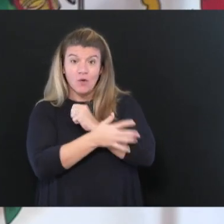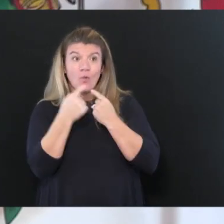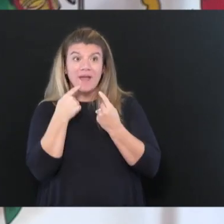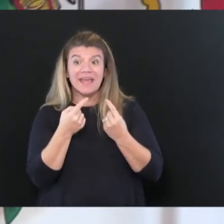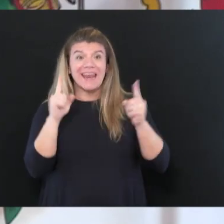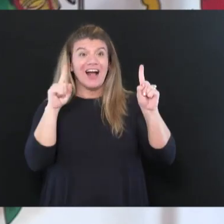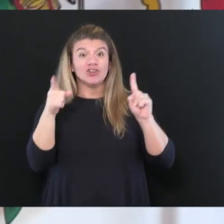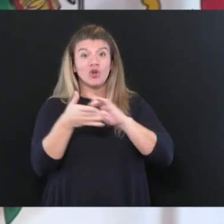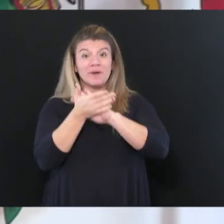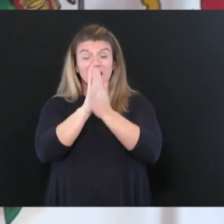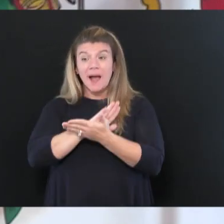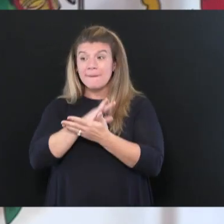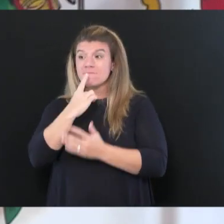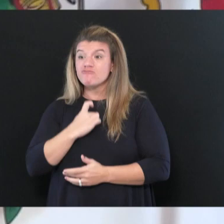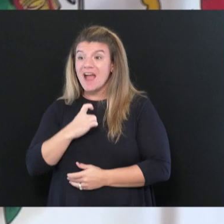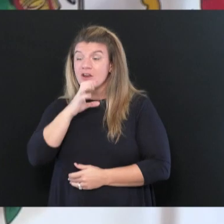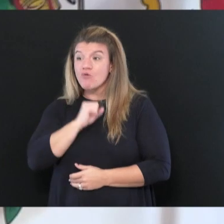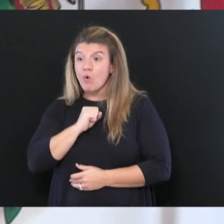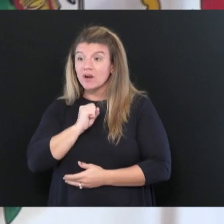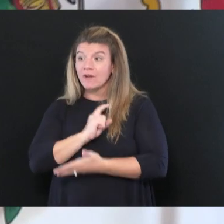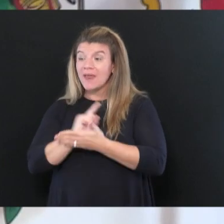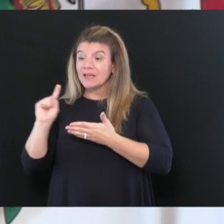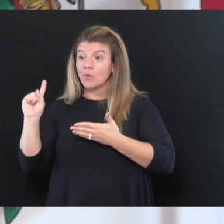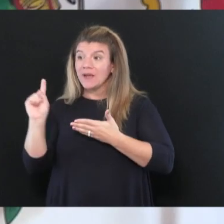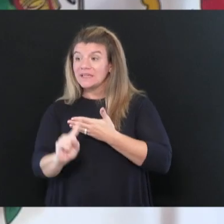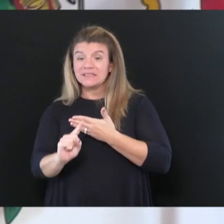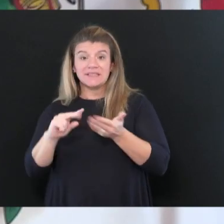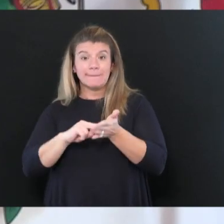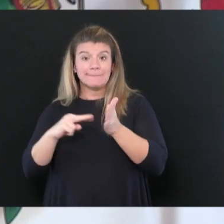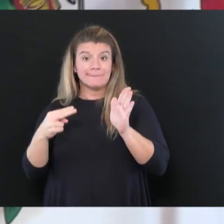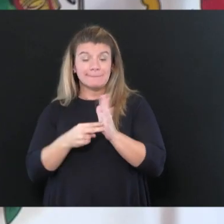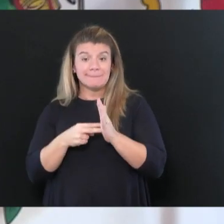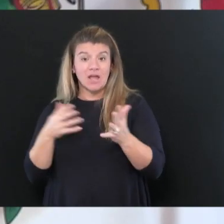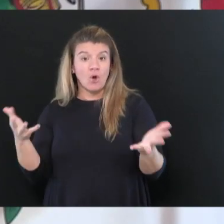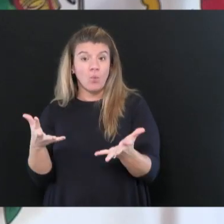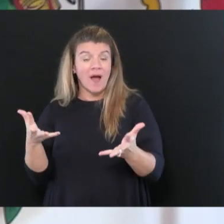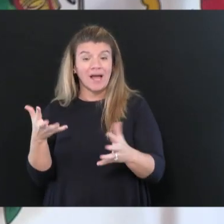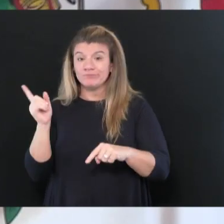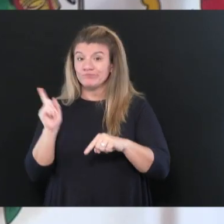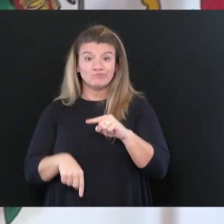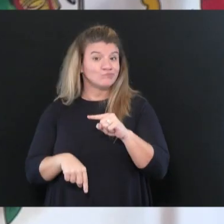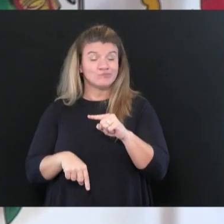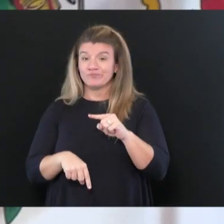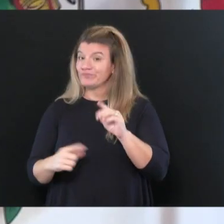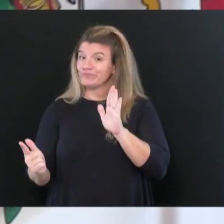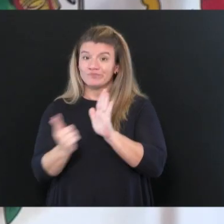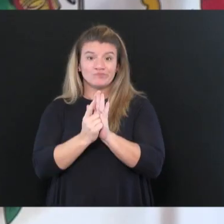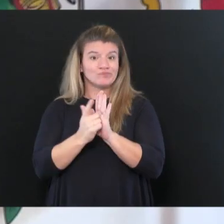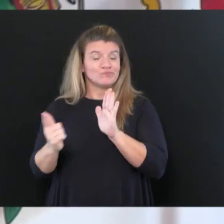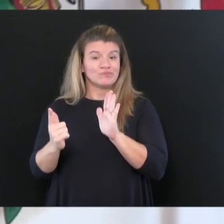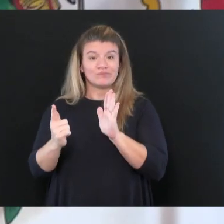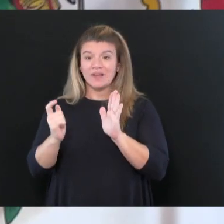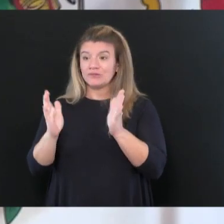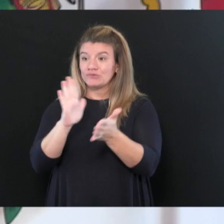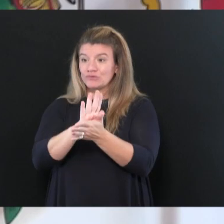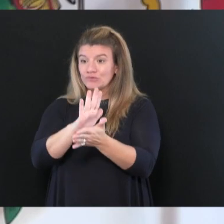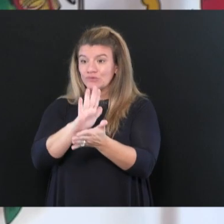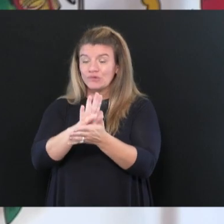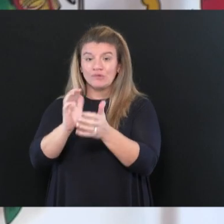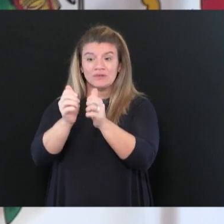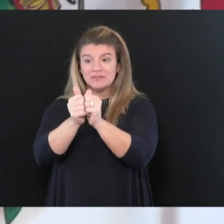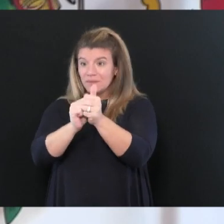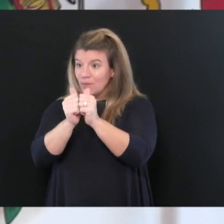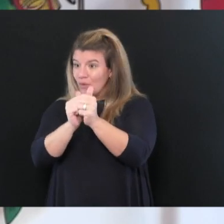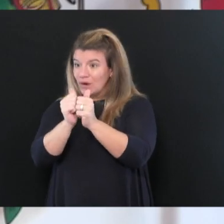go orange for the following week, that you absolutely cannot, we're not going to go back to school. We're not going to play